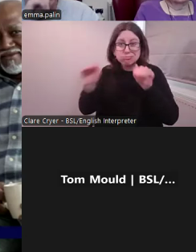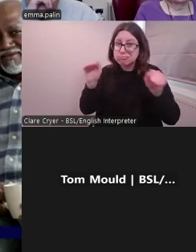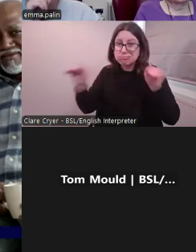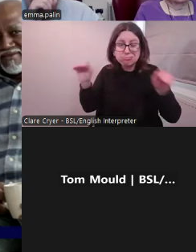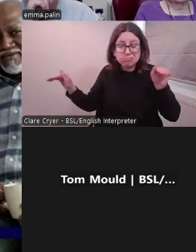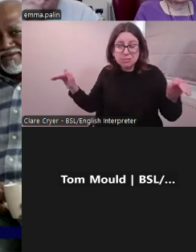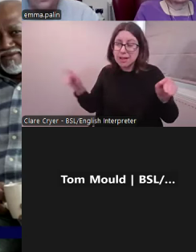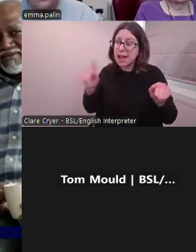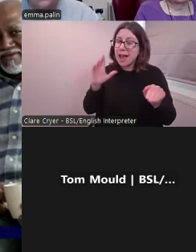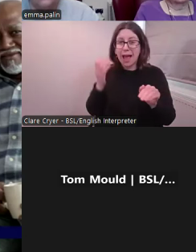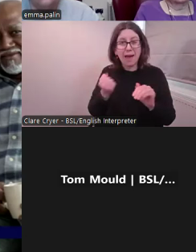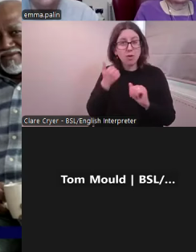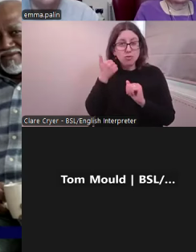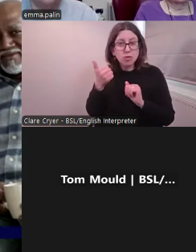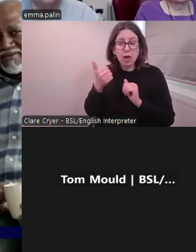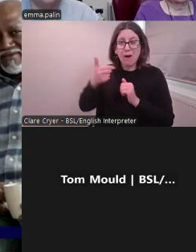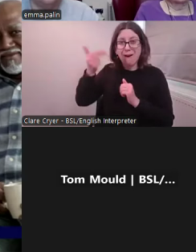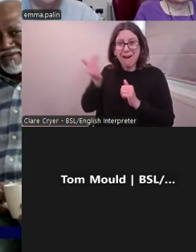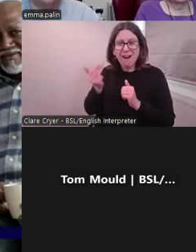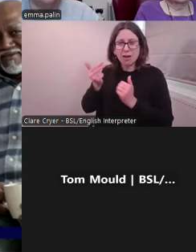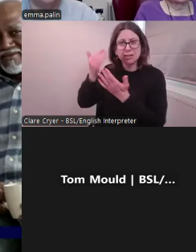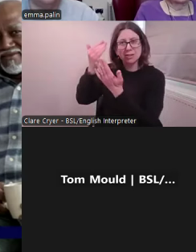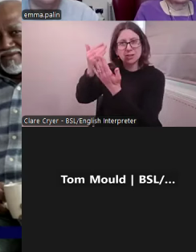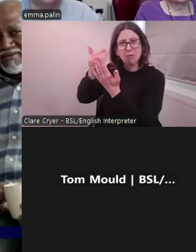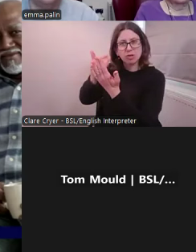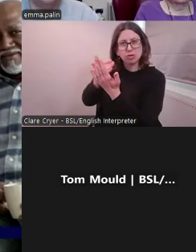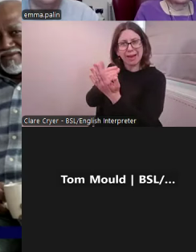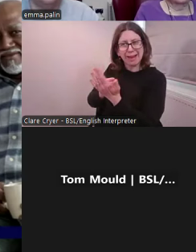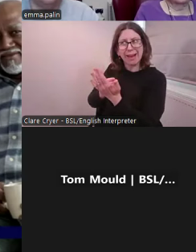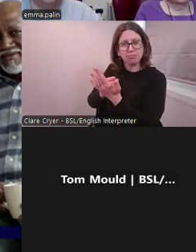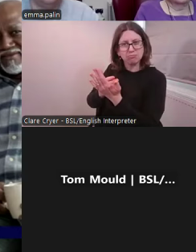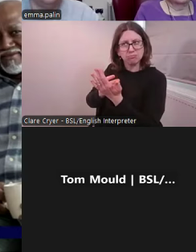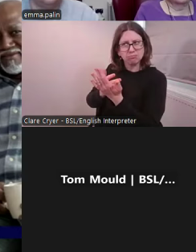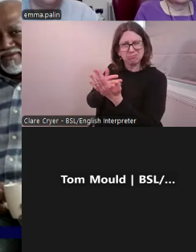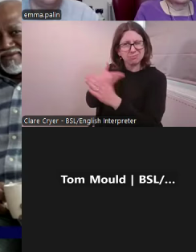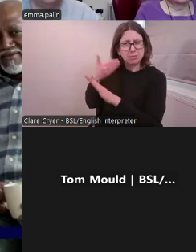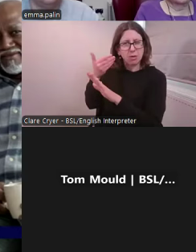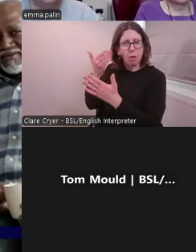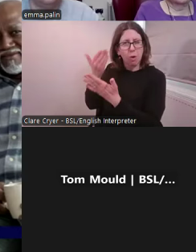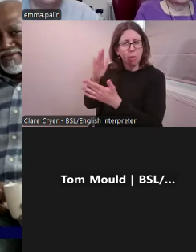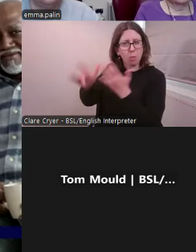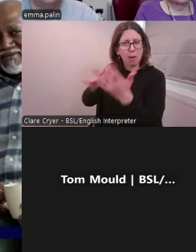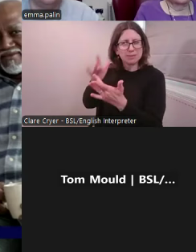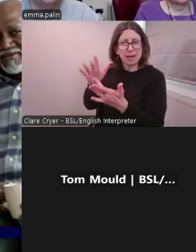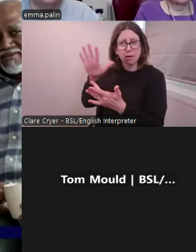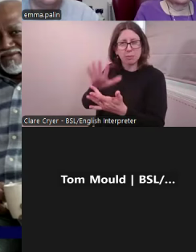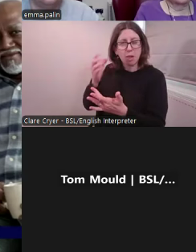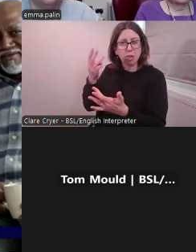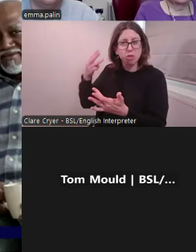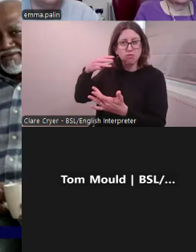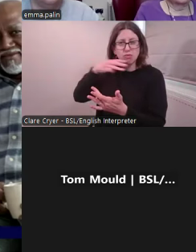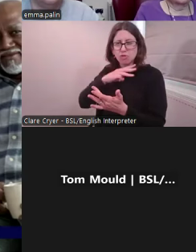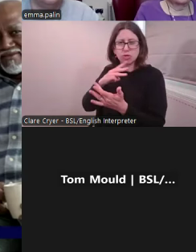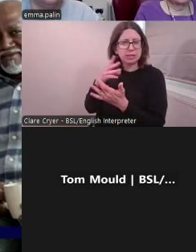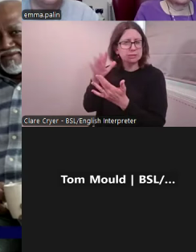art directory over on the website for you that has a whole, I think it's like 300 and something art